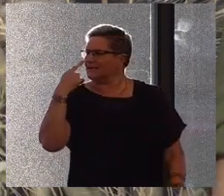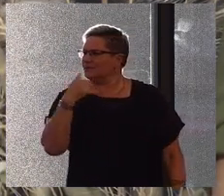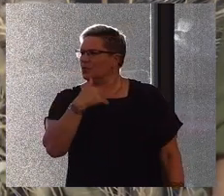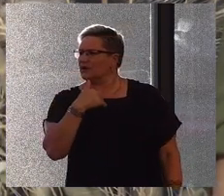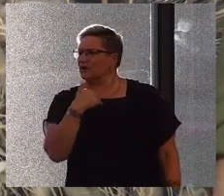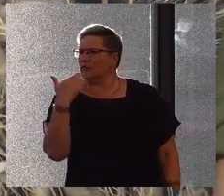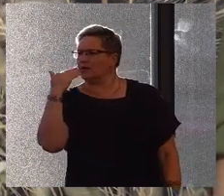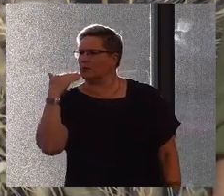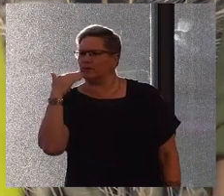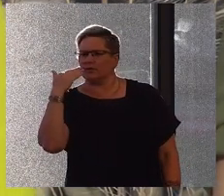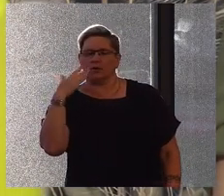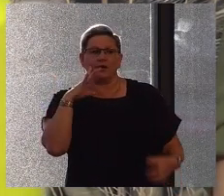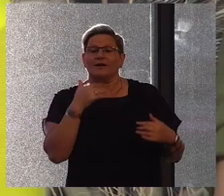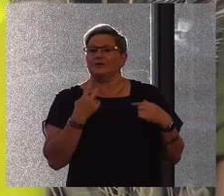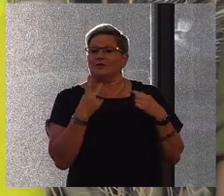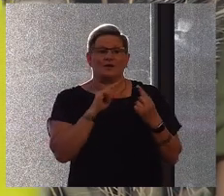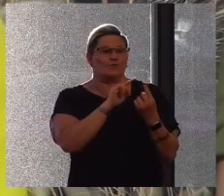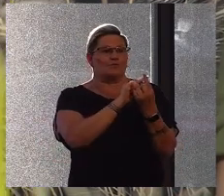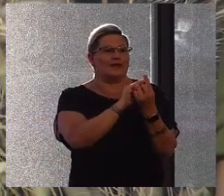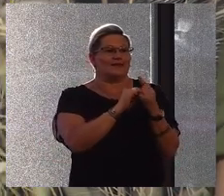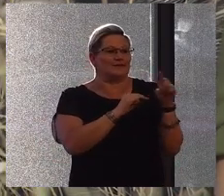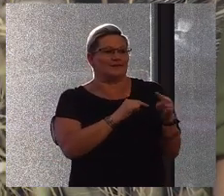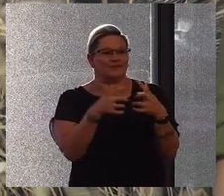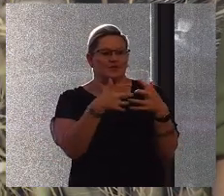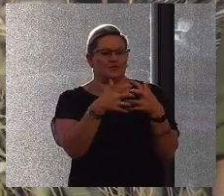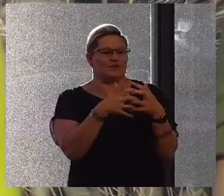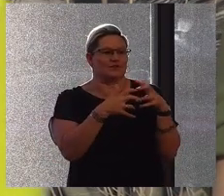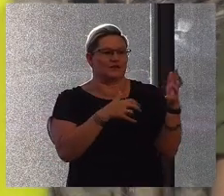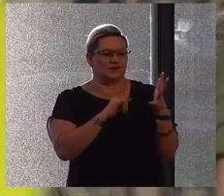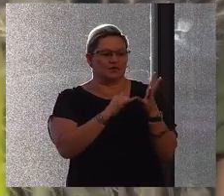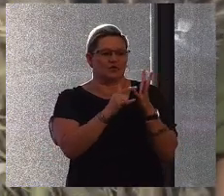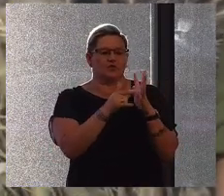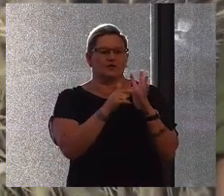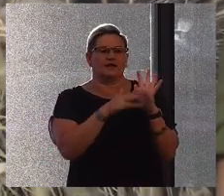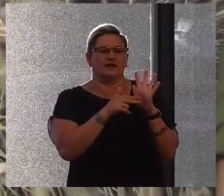morning. Who I met at university, Cinnamon Evans from Ceres,